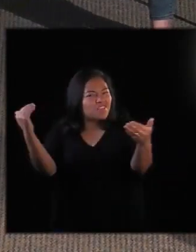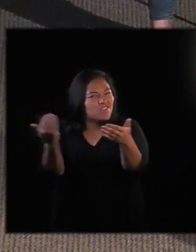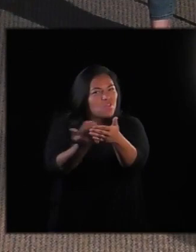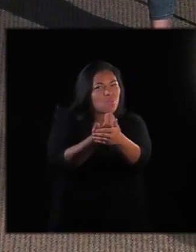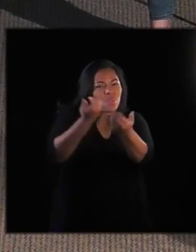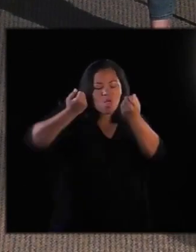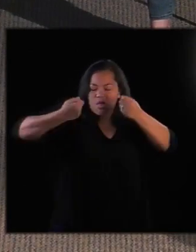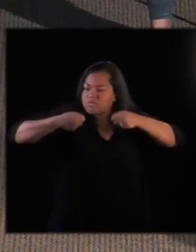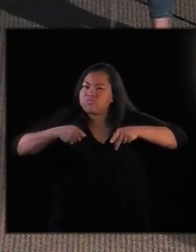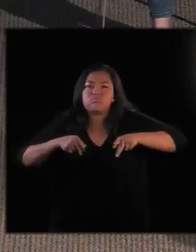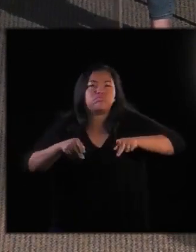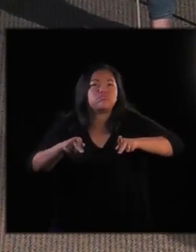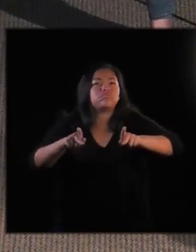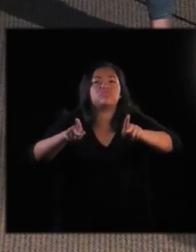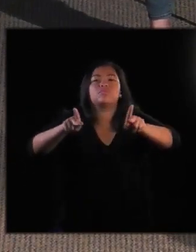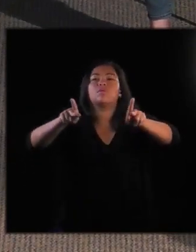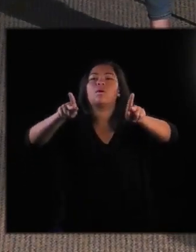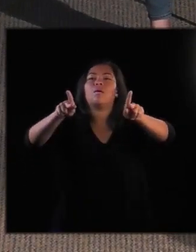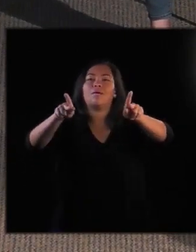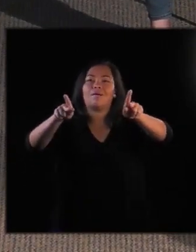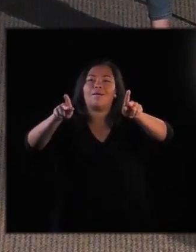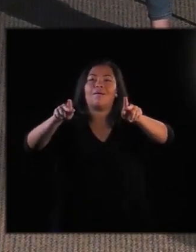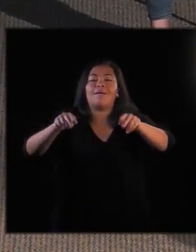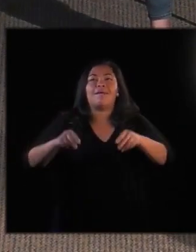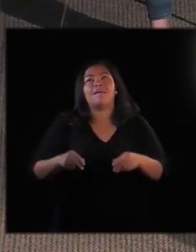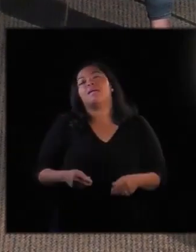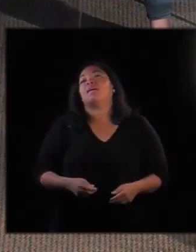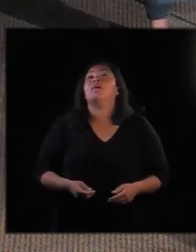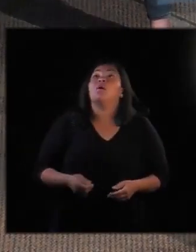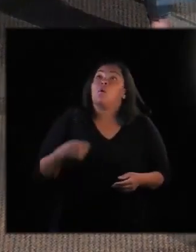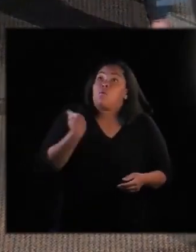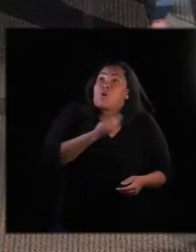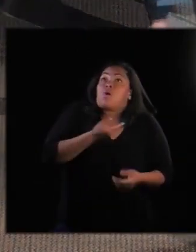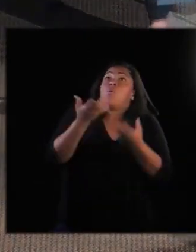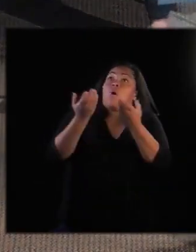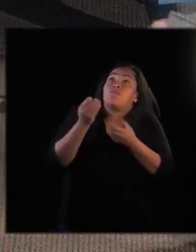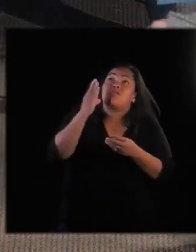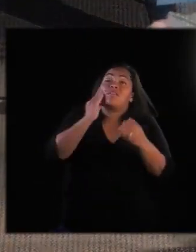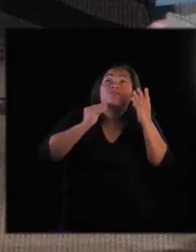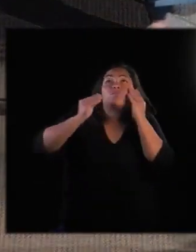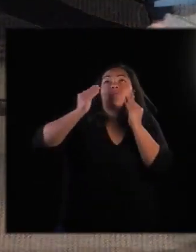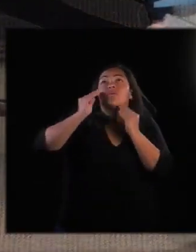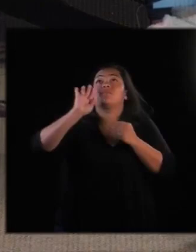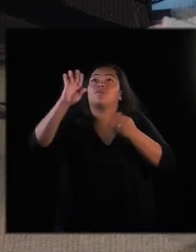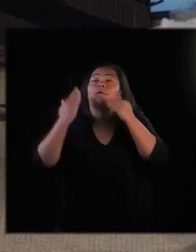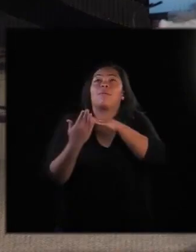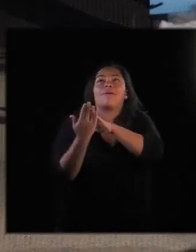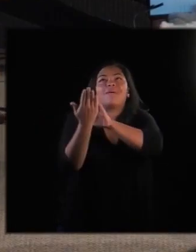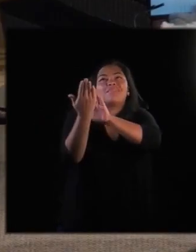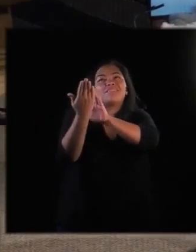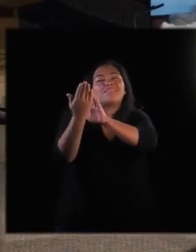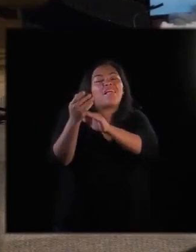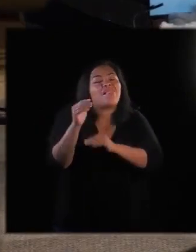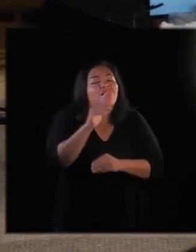presence is an open door. We